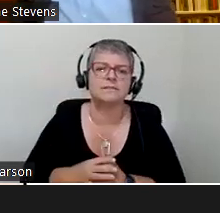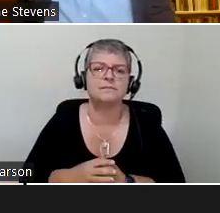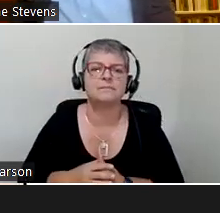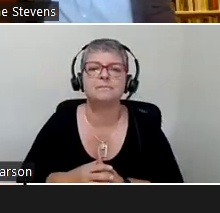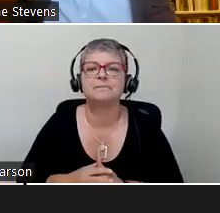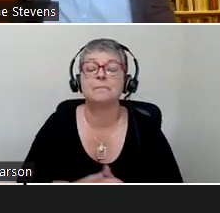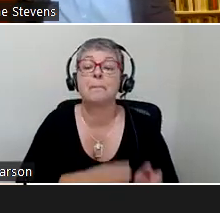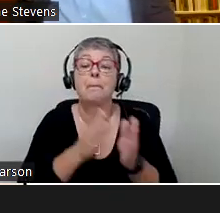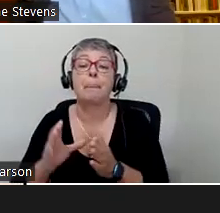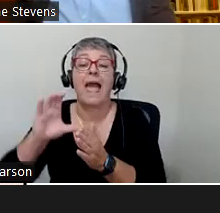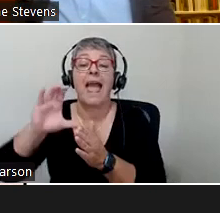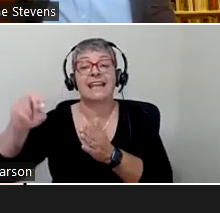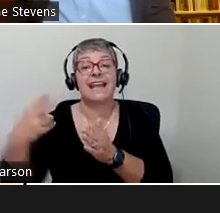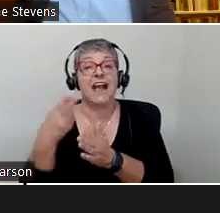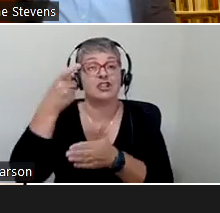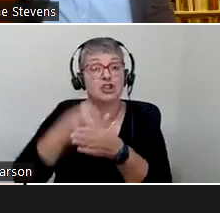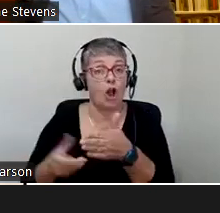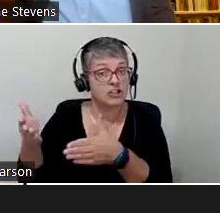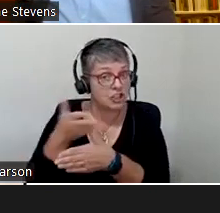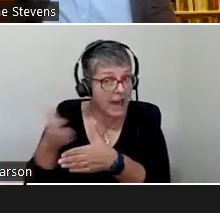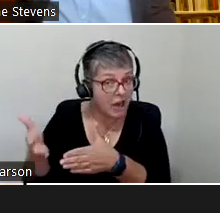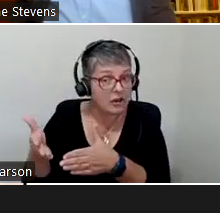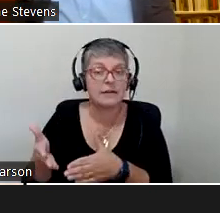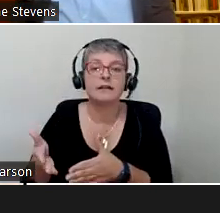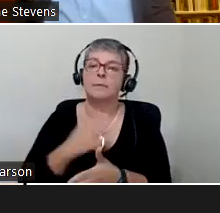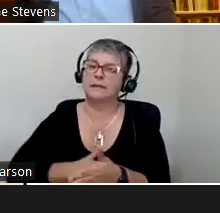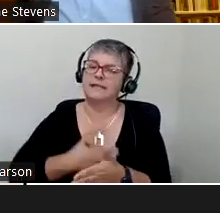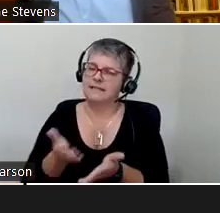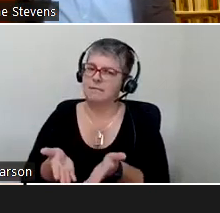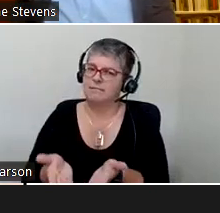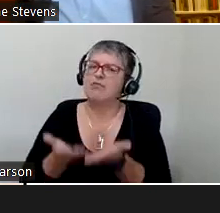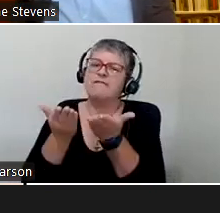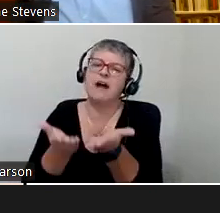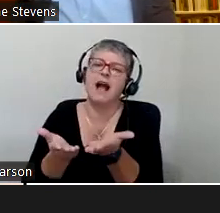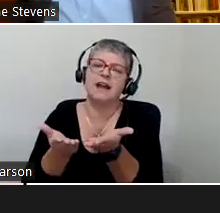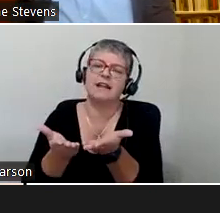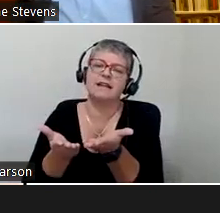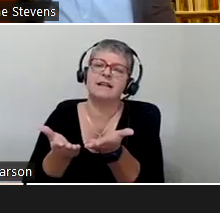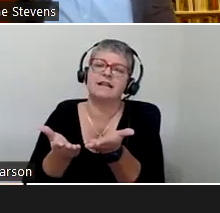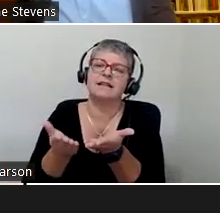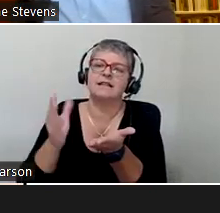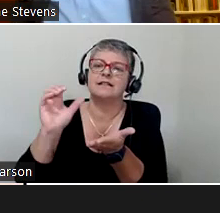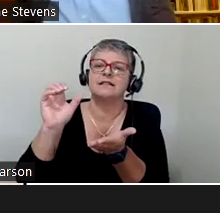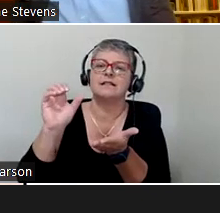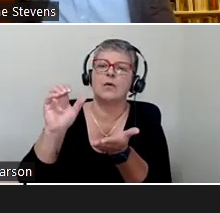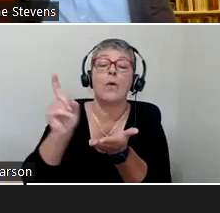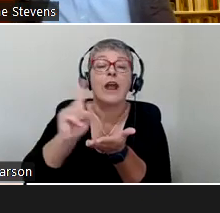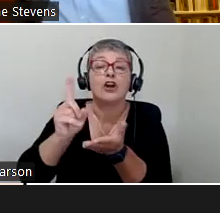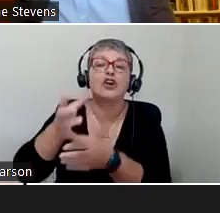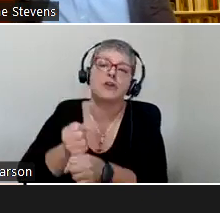In the cash cost share columns, we ask that you provide information about the source of the